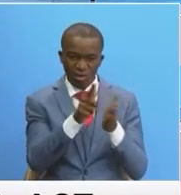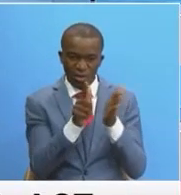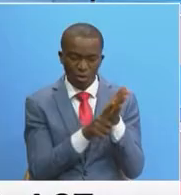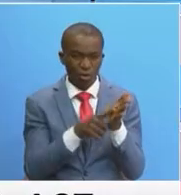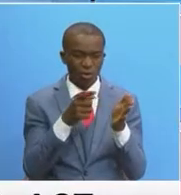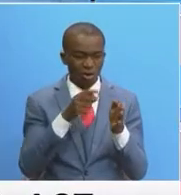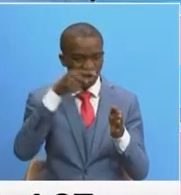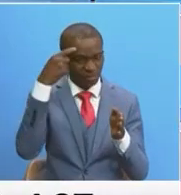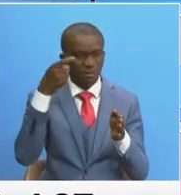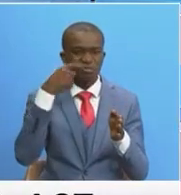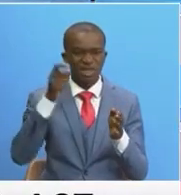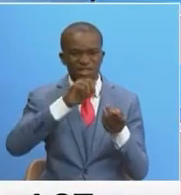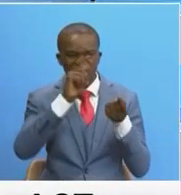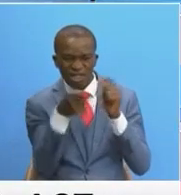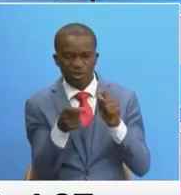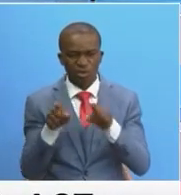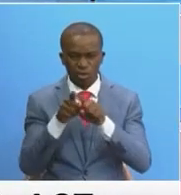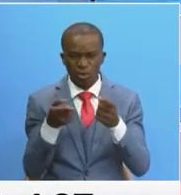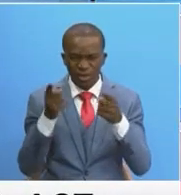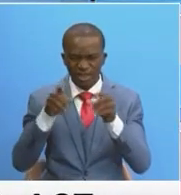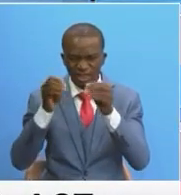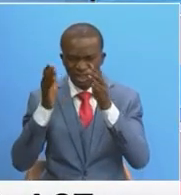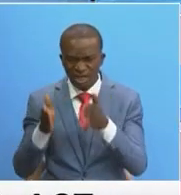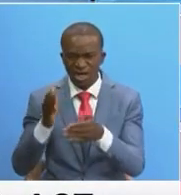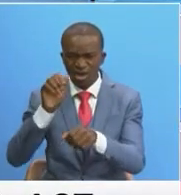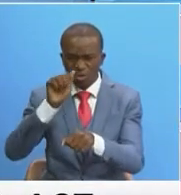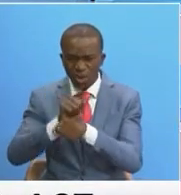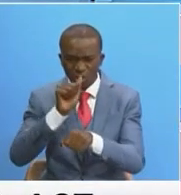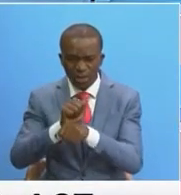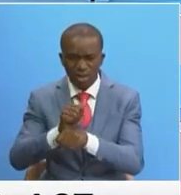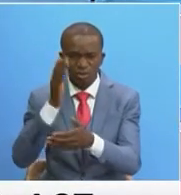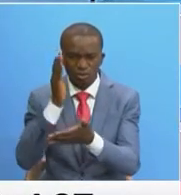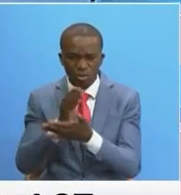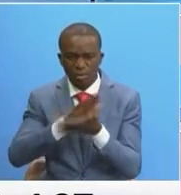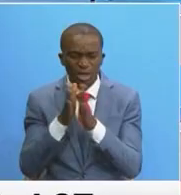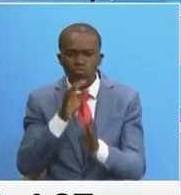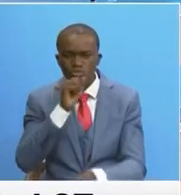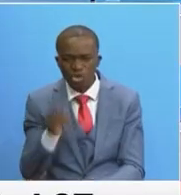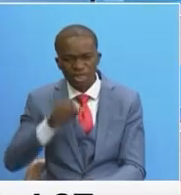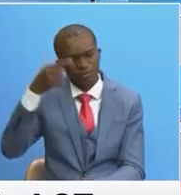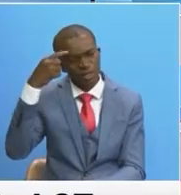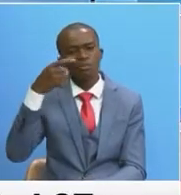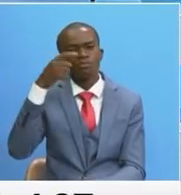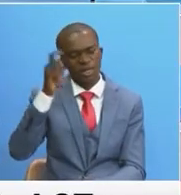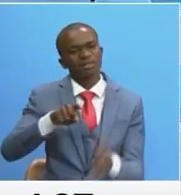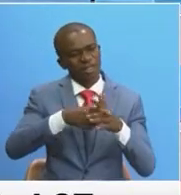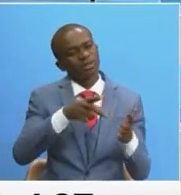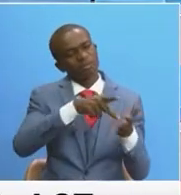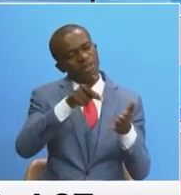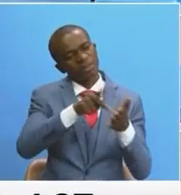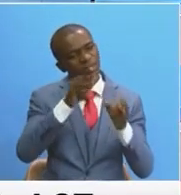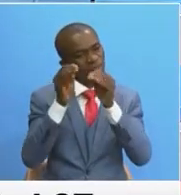retire. Speaking on behalf of other unions during this year's International Teachers' Day commemoration,